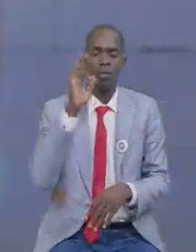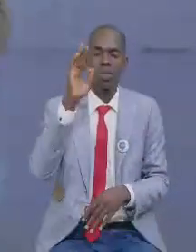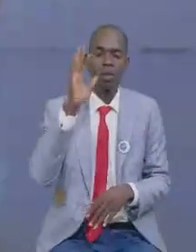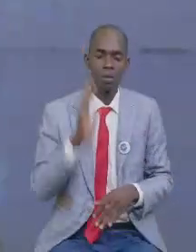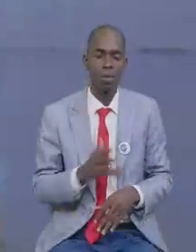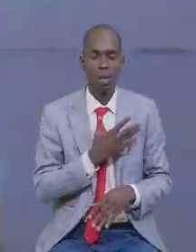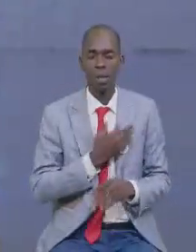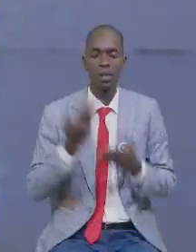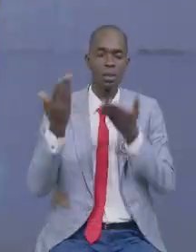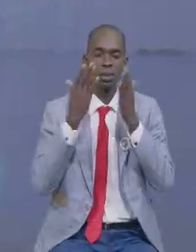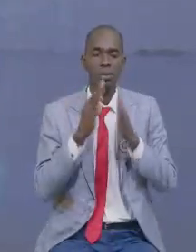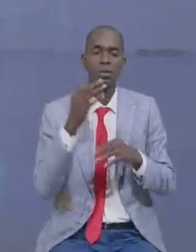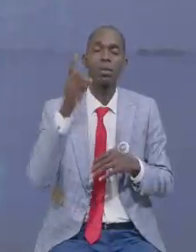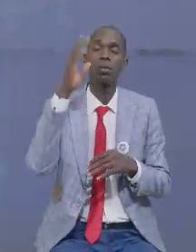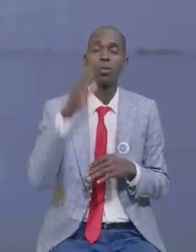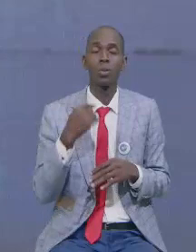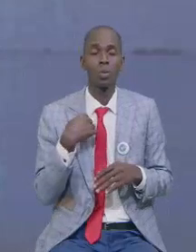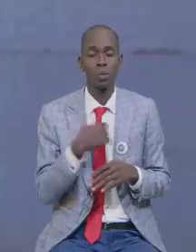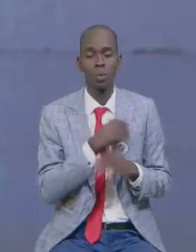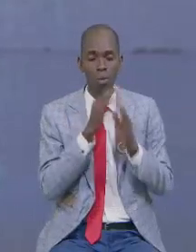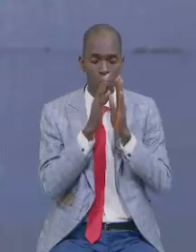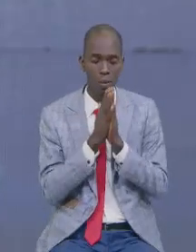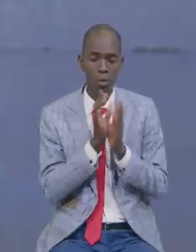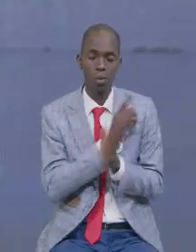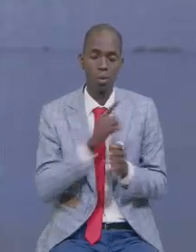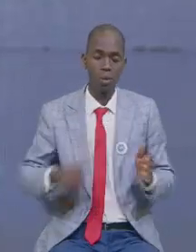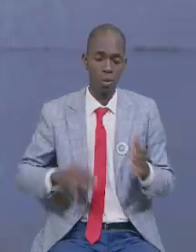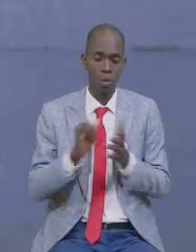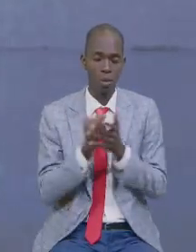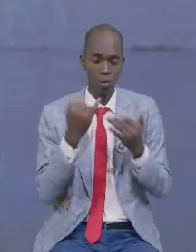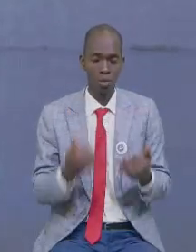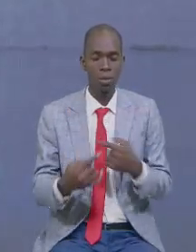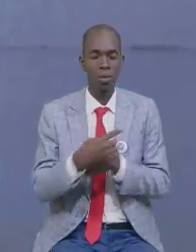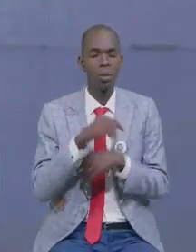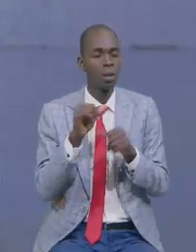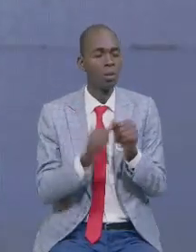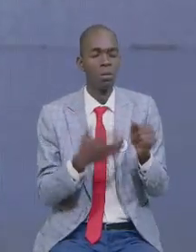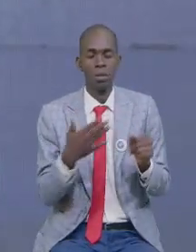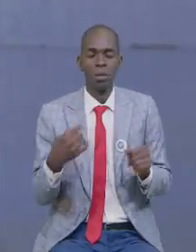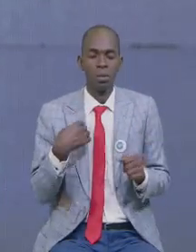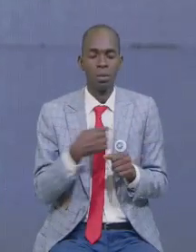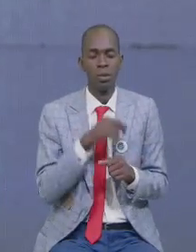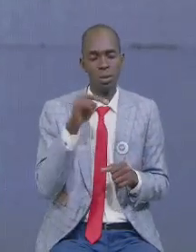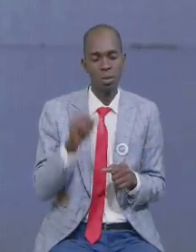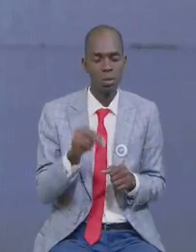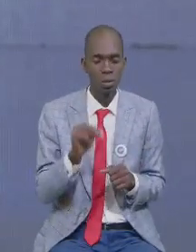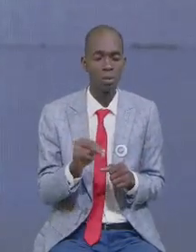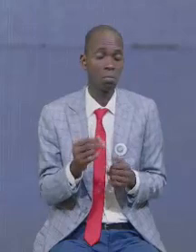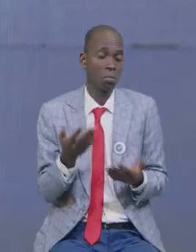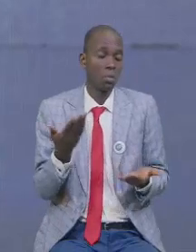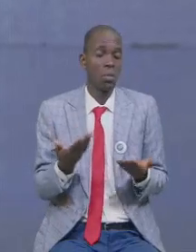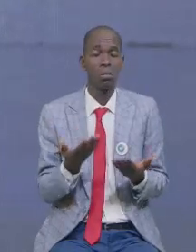God. Lord, we pray that today, everything we need, even if we don't know